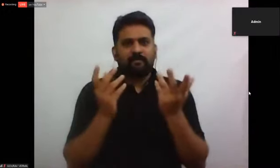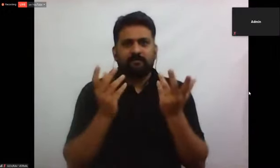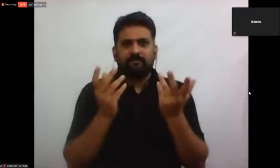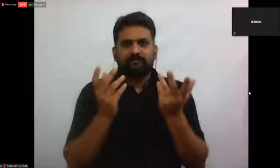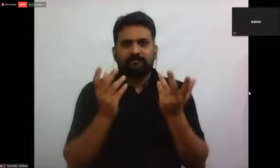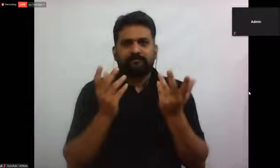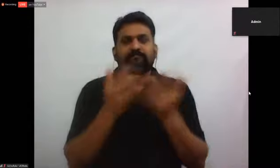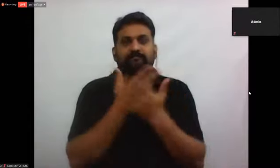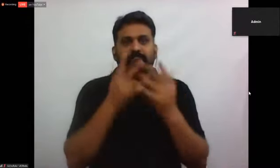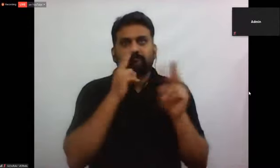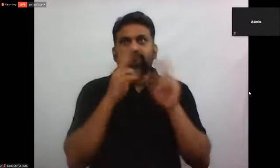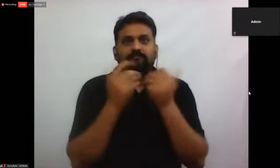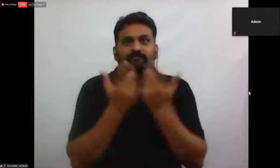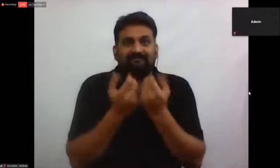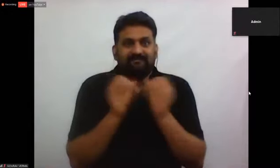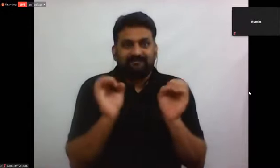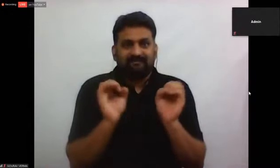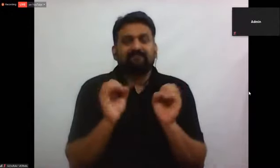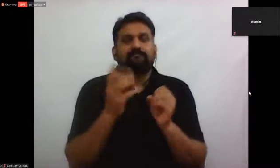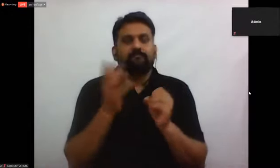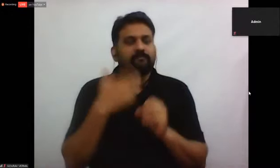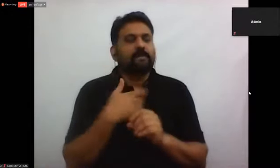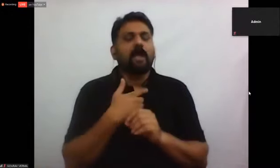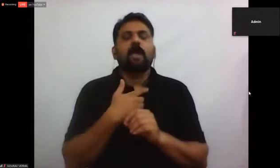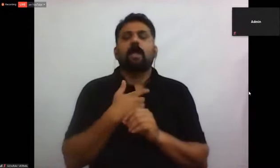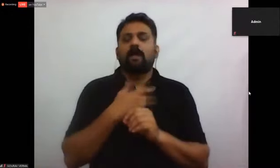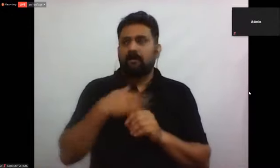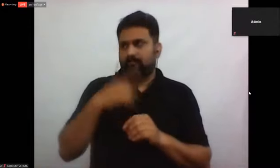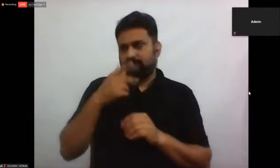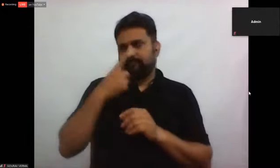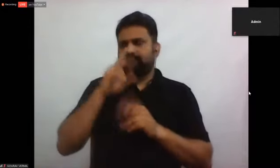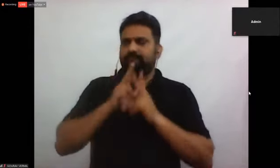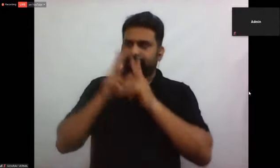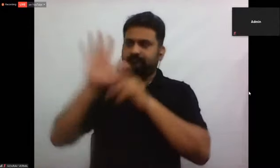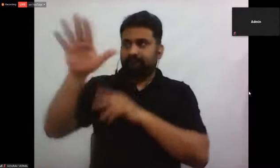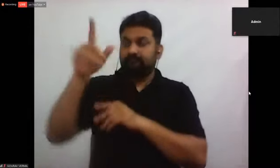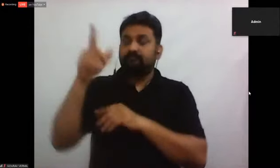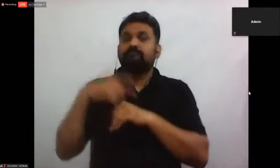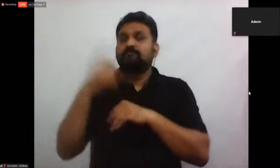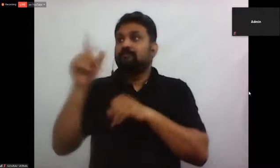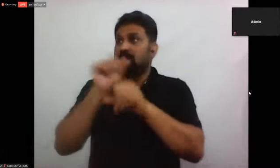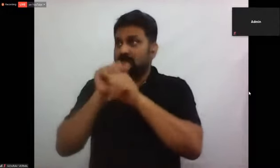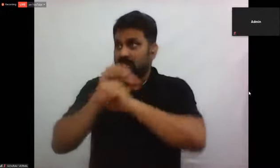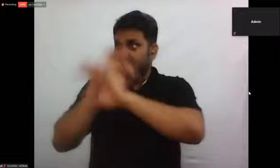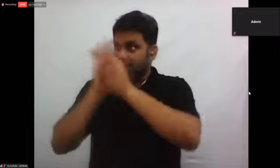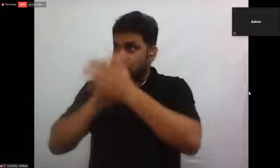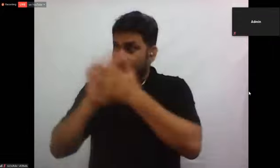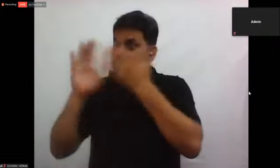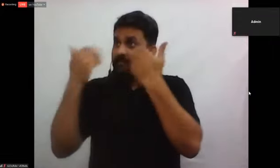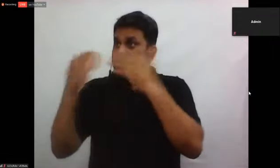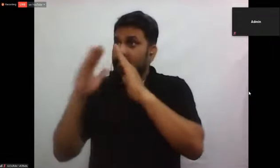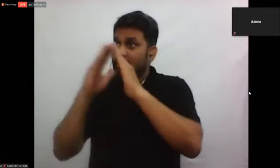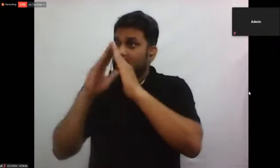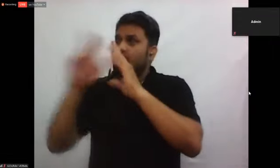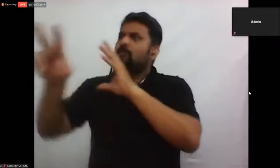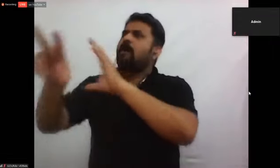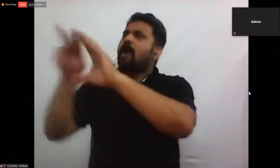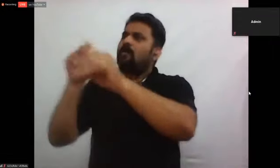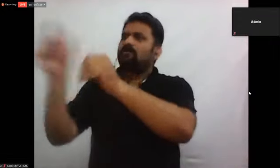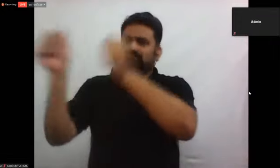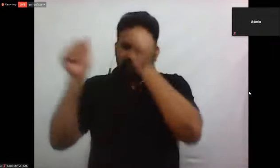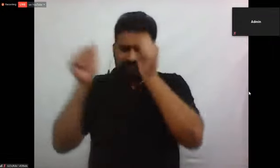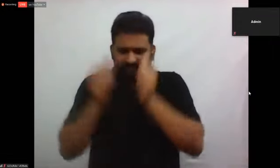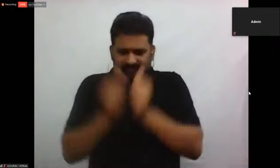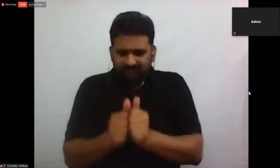anything to see. So we told the mother that ek kaam karo, aap kaam sab karke, ghar ke bahar baith ke, bacche ko thoda